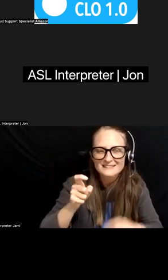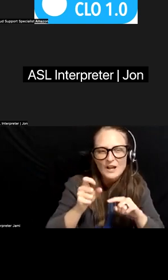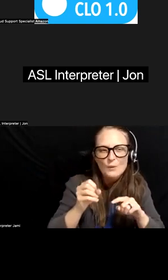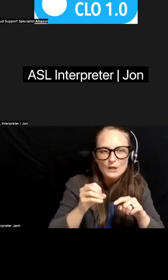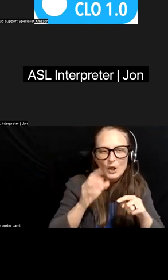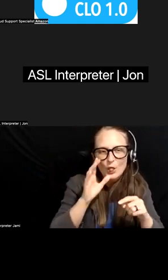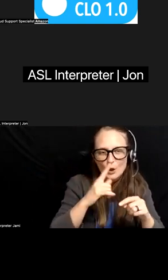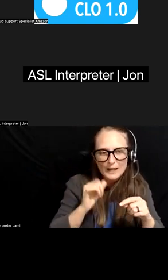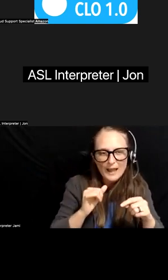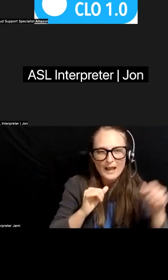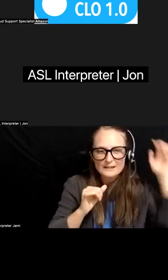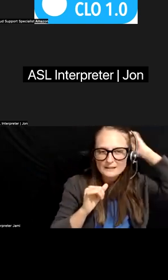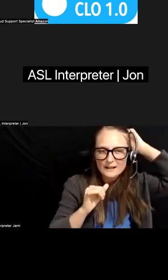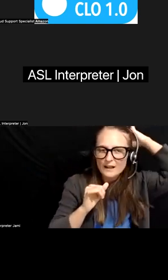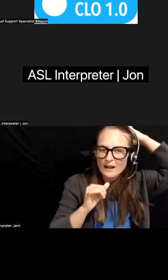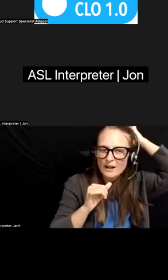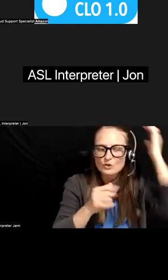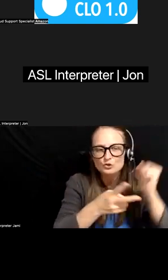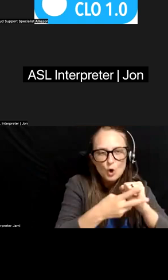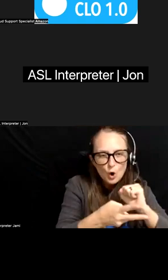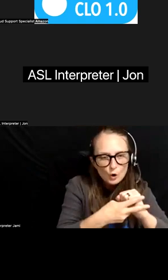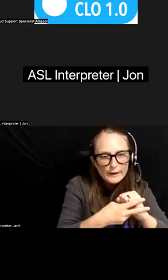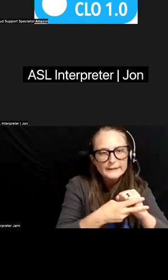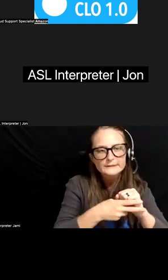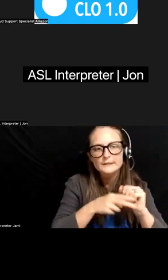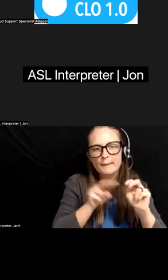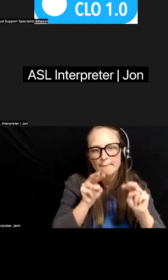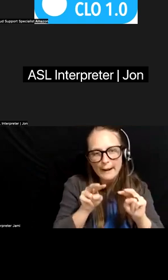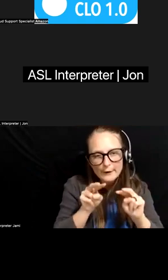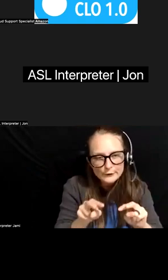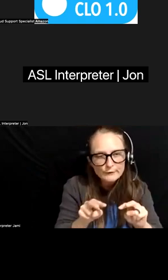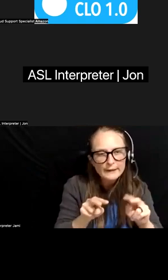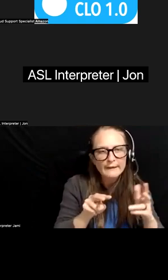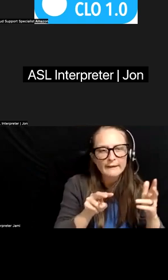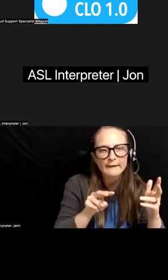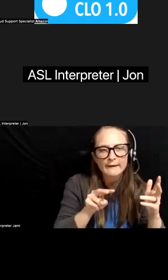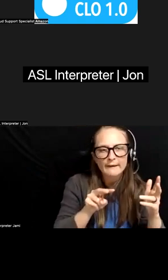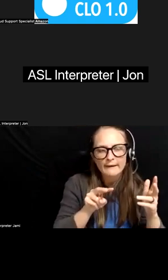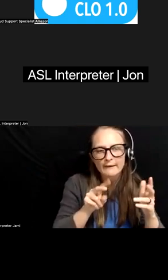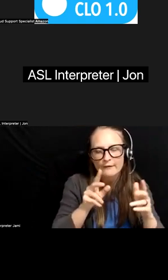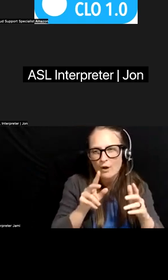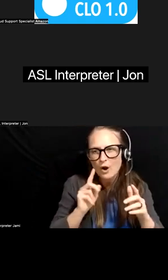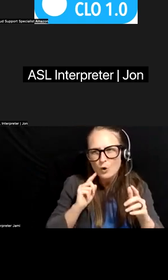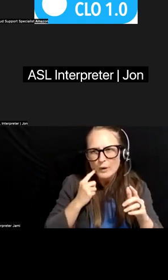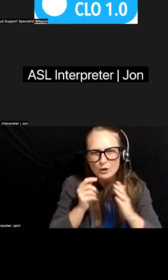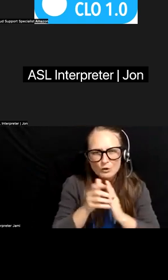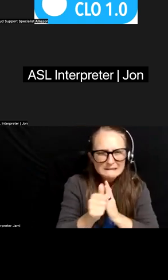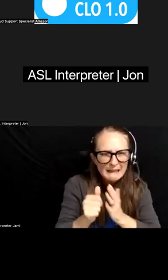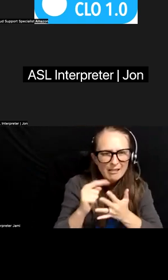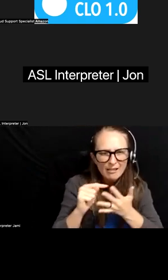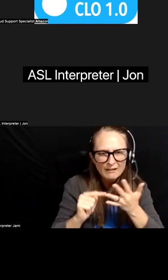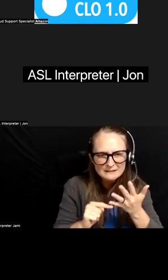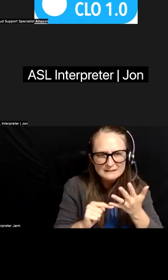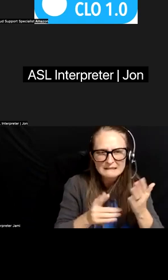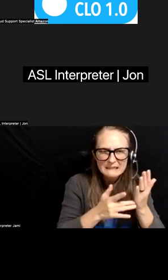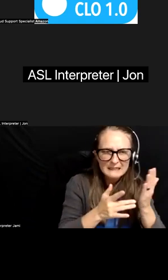critical thinking, project management, communication with technical and non-technical staff. So those are some of the